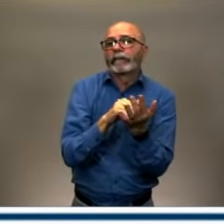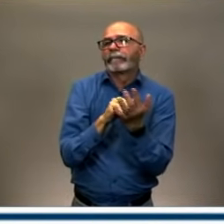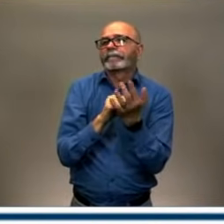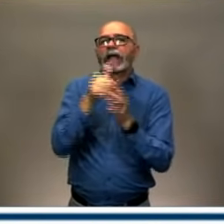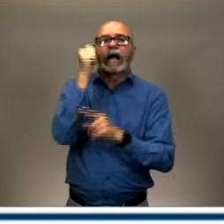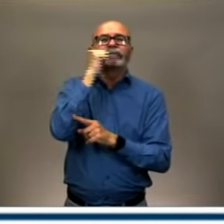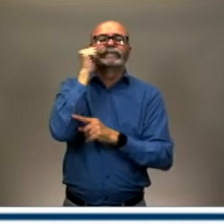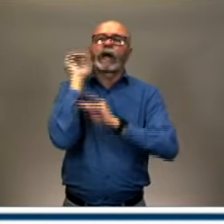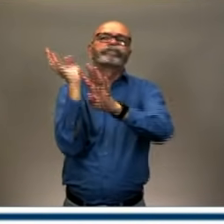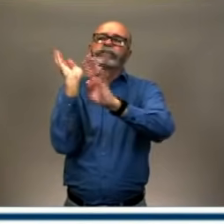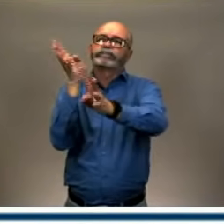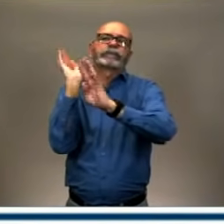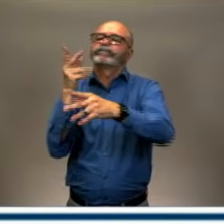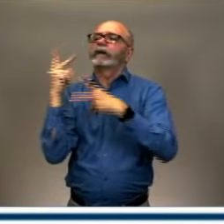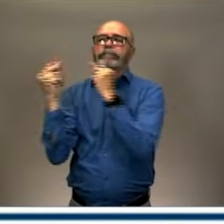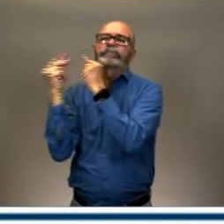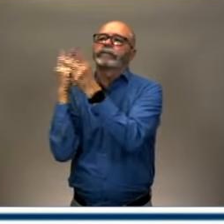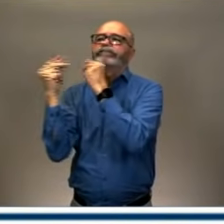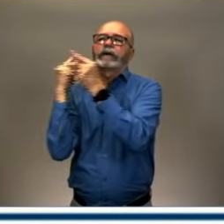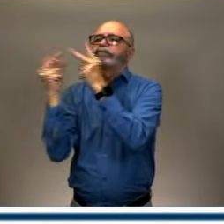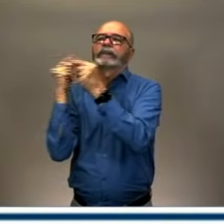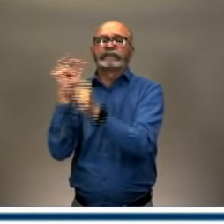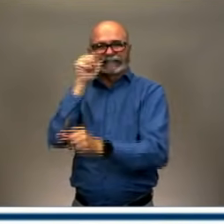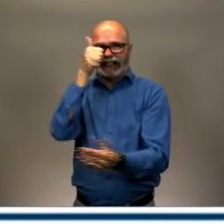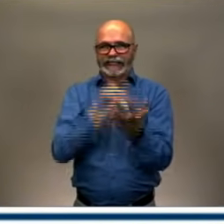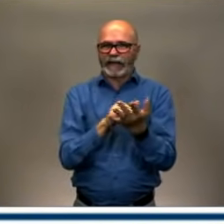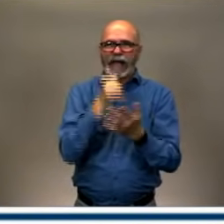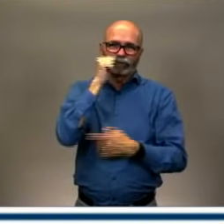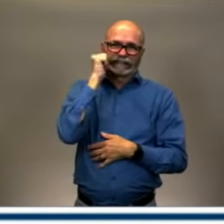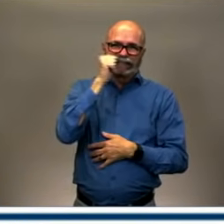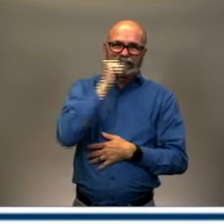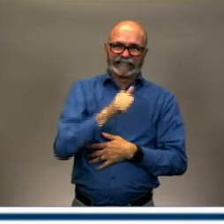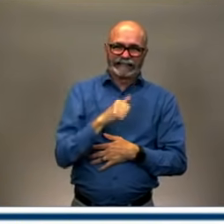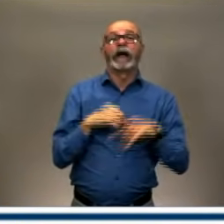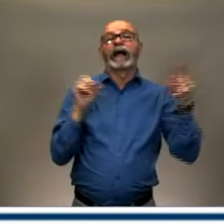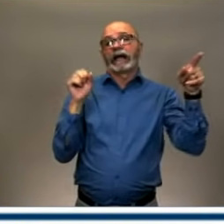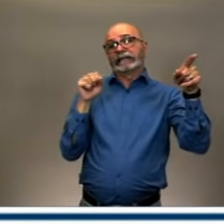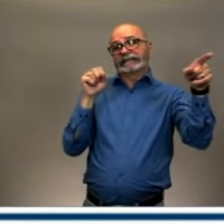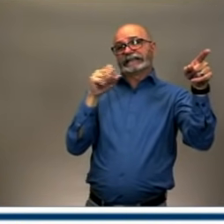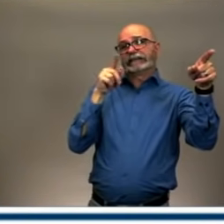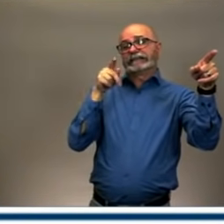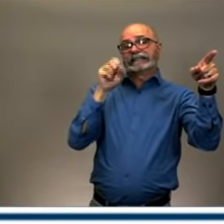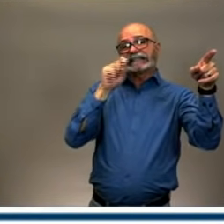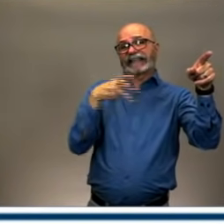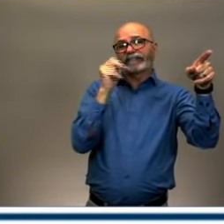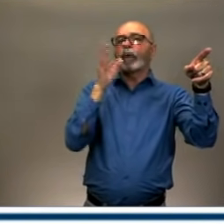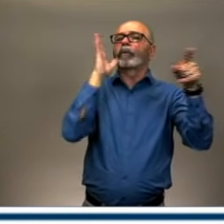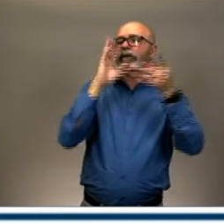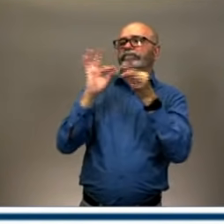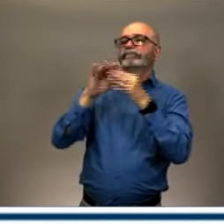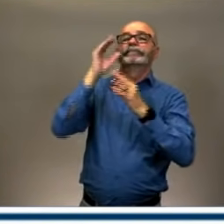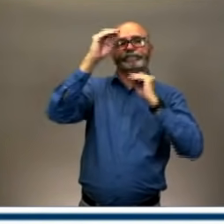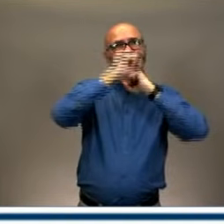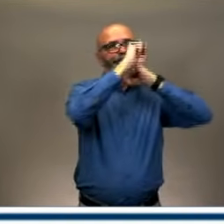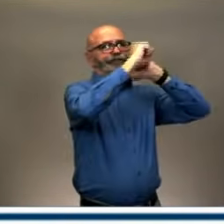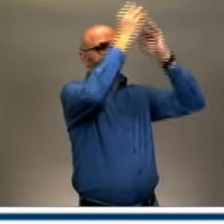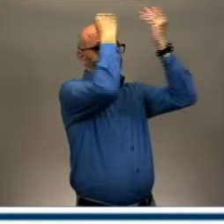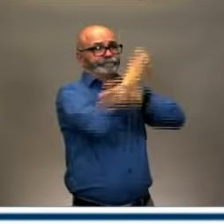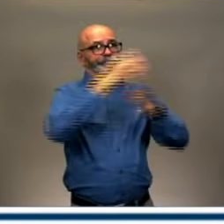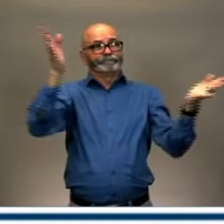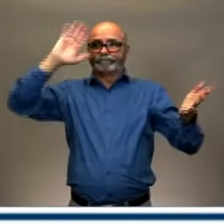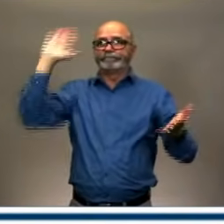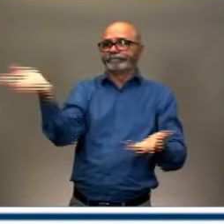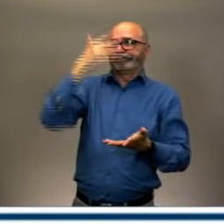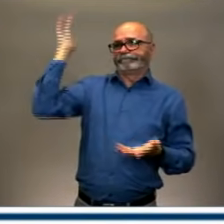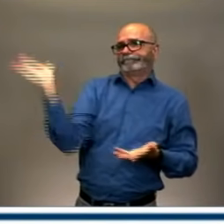as the Premier said, we will keep sharing information with Nova Scotians throughout this process. We will do it at our regular briefings,